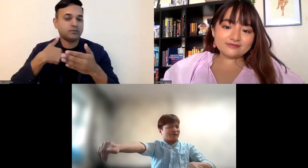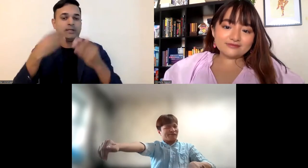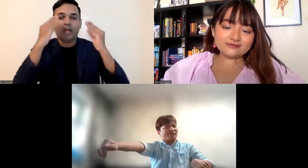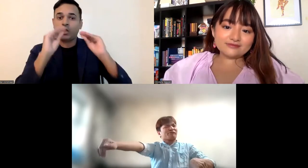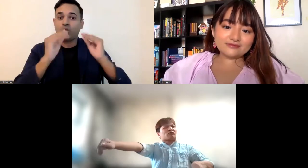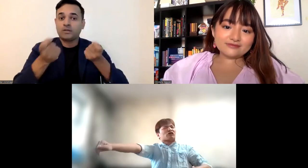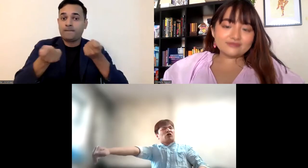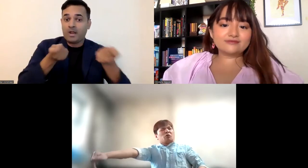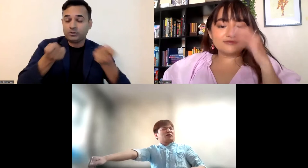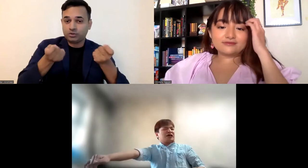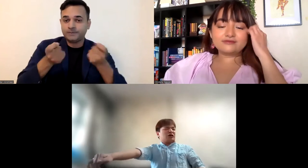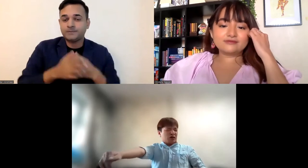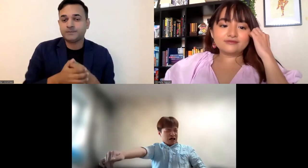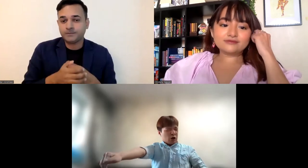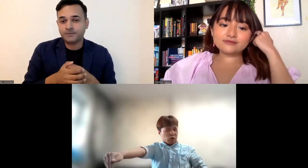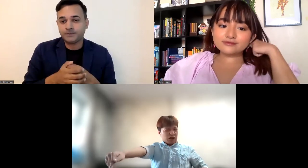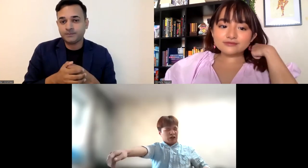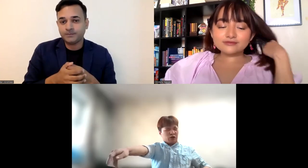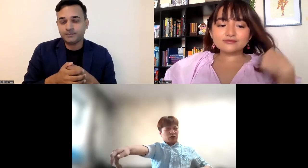within Mongolia,